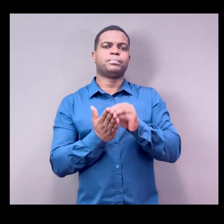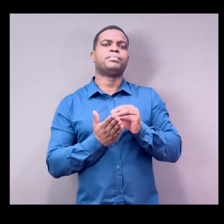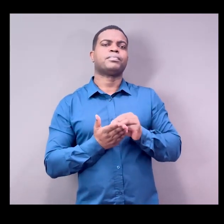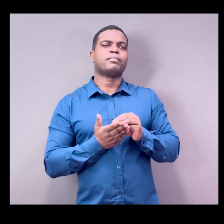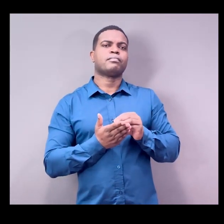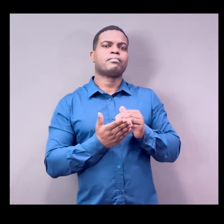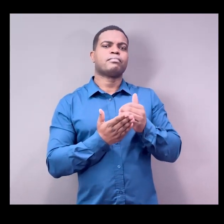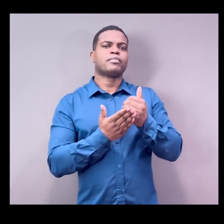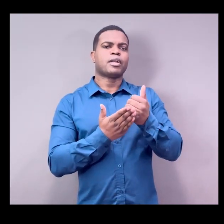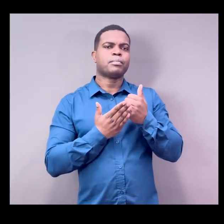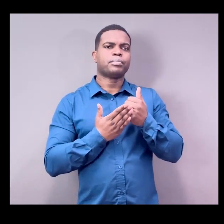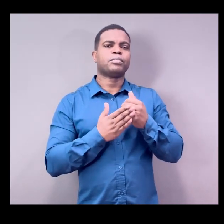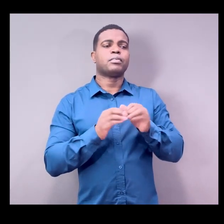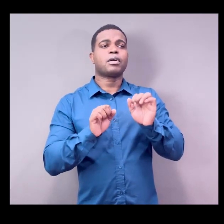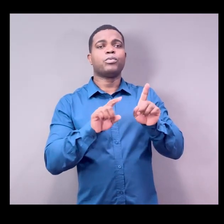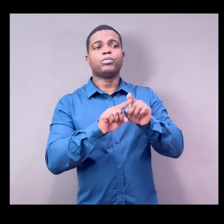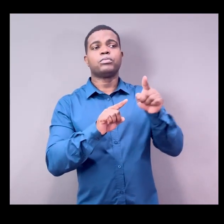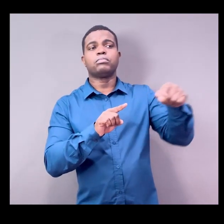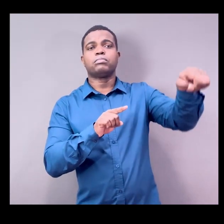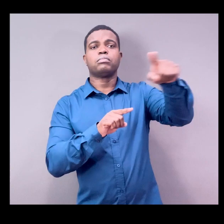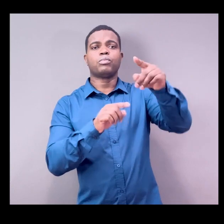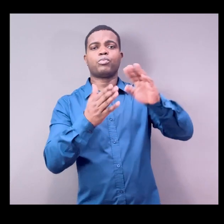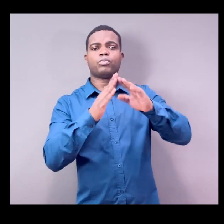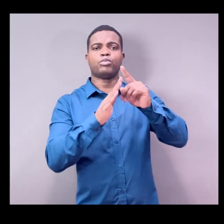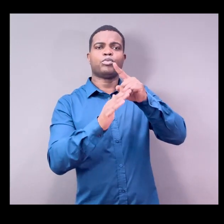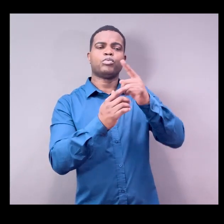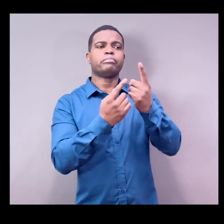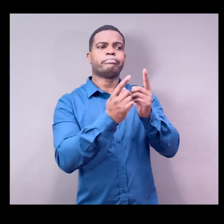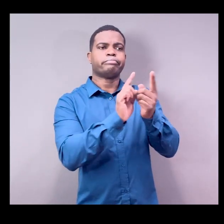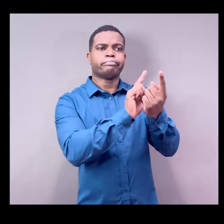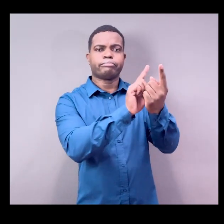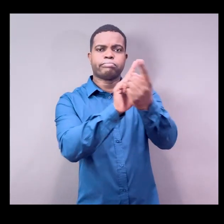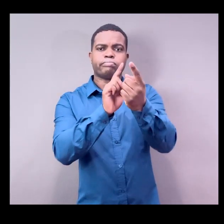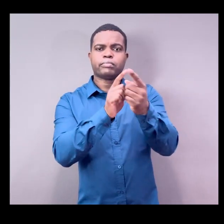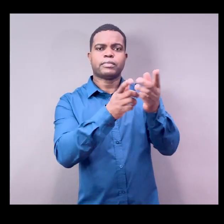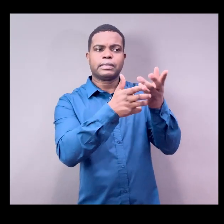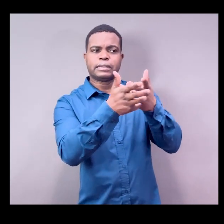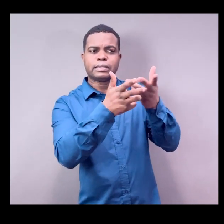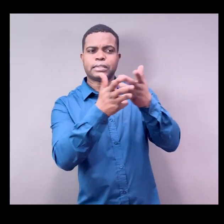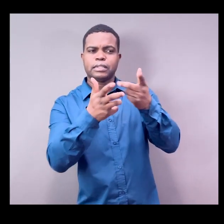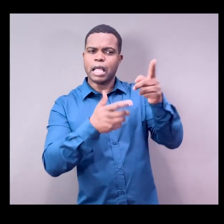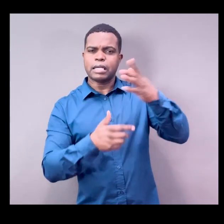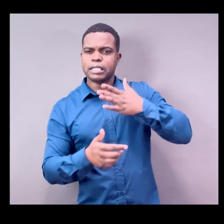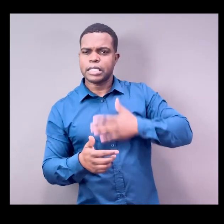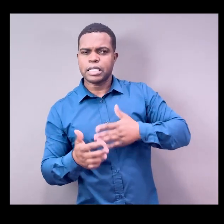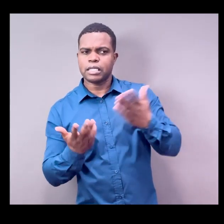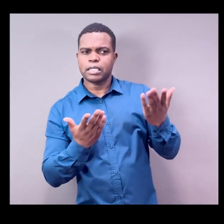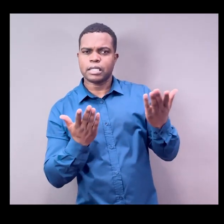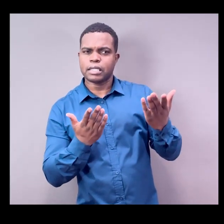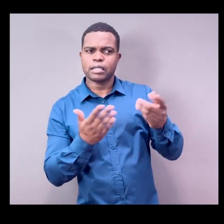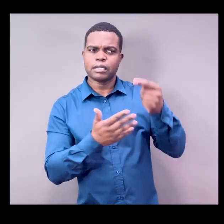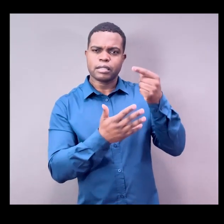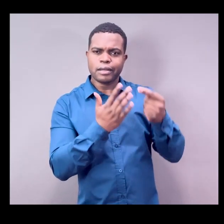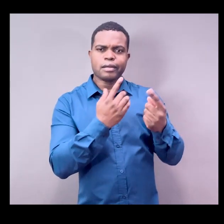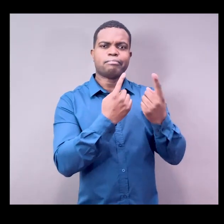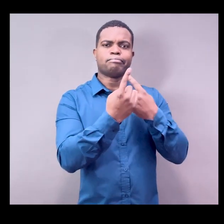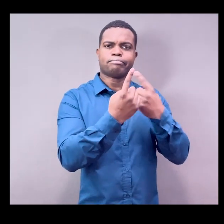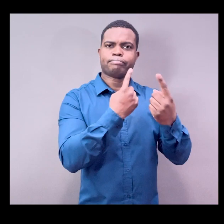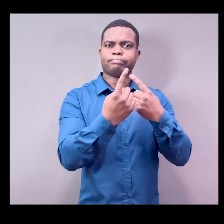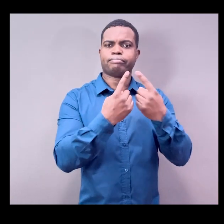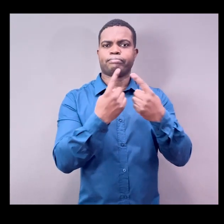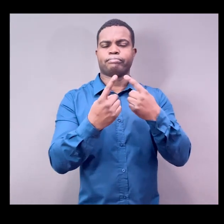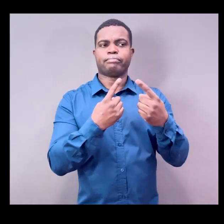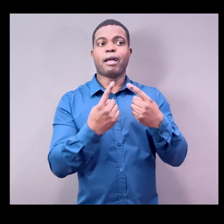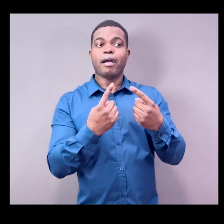if it's not available, or you can also check the community and see if what you need for